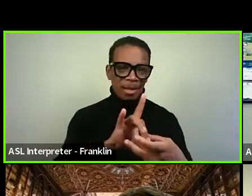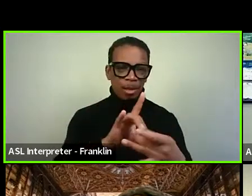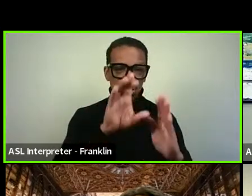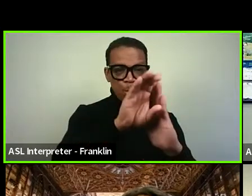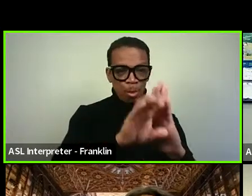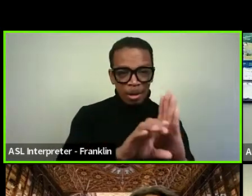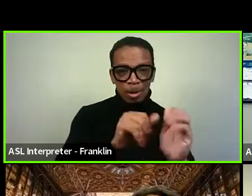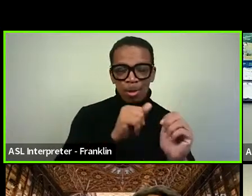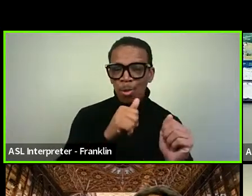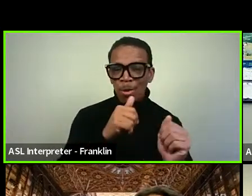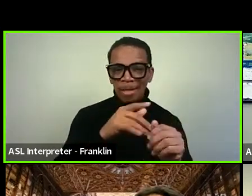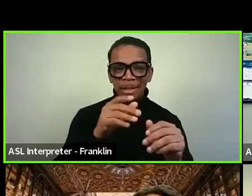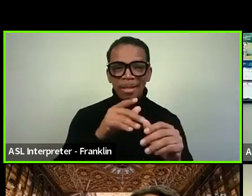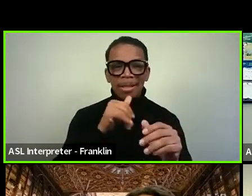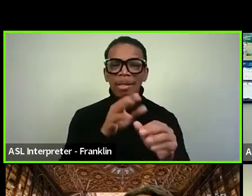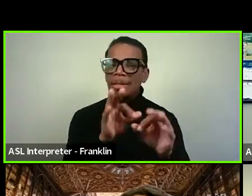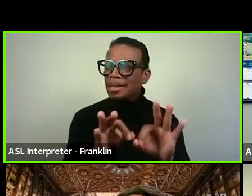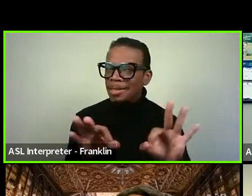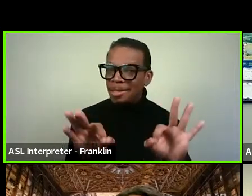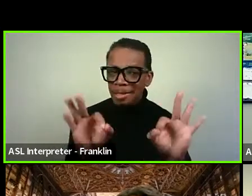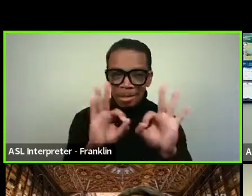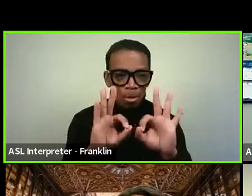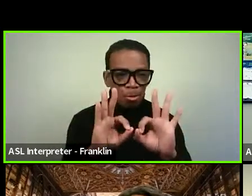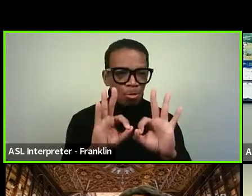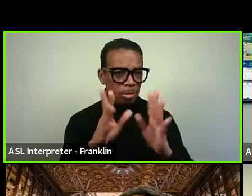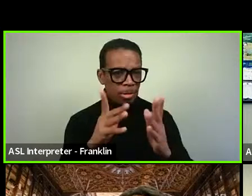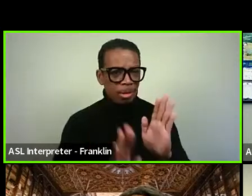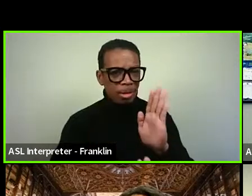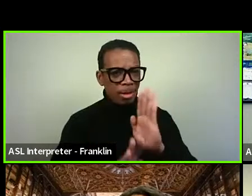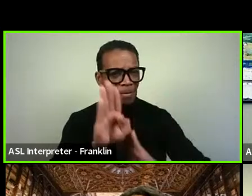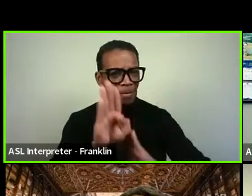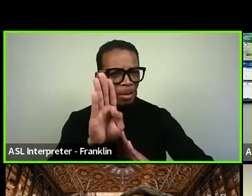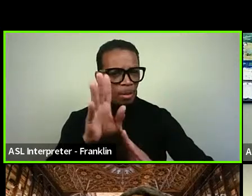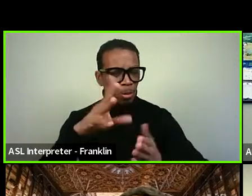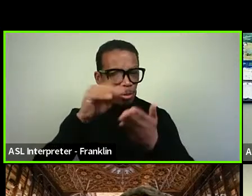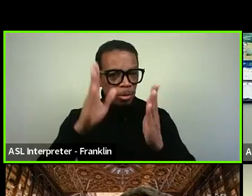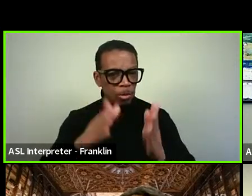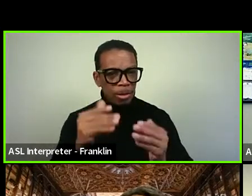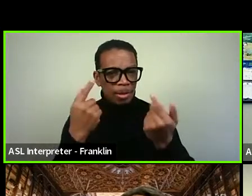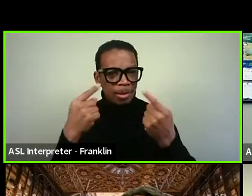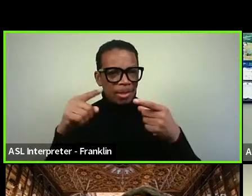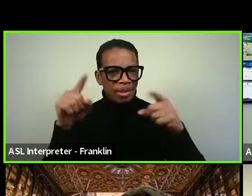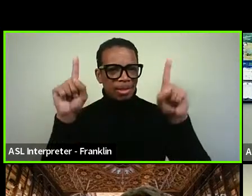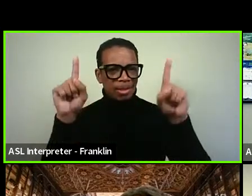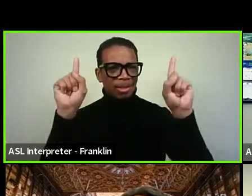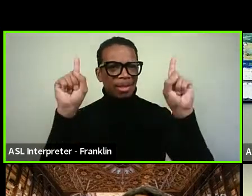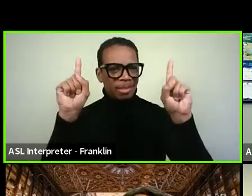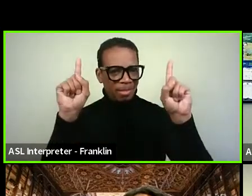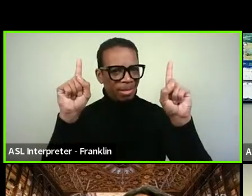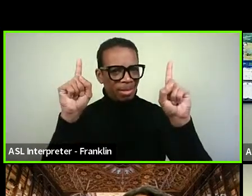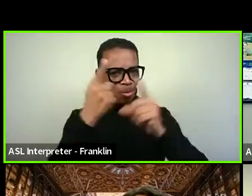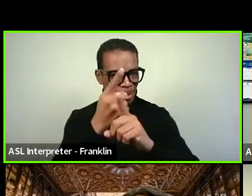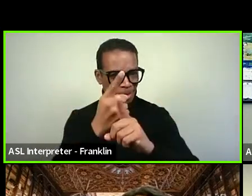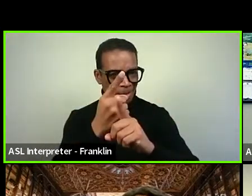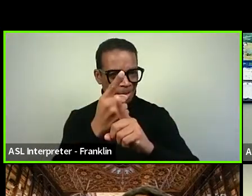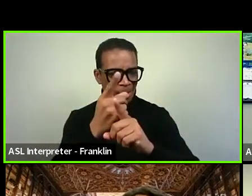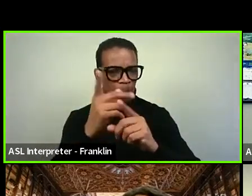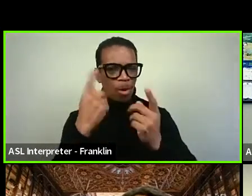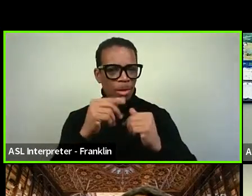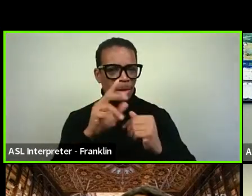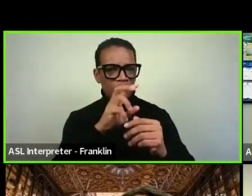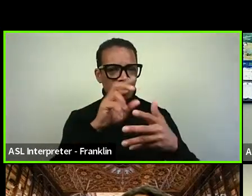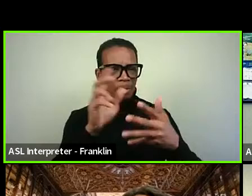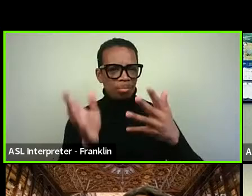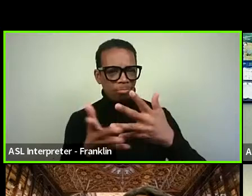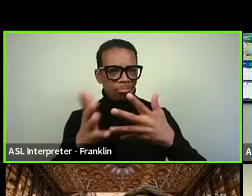curricular essential to the development of the student and the success of the student, right, as they matriculate through